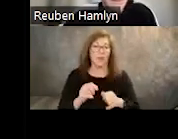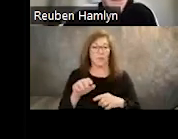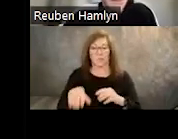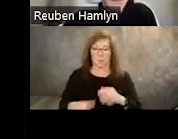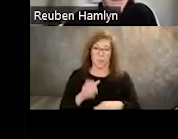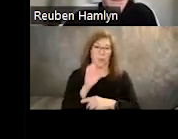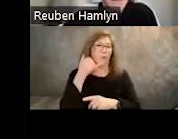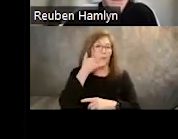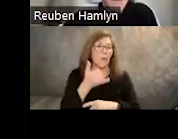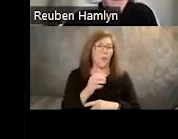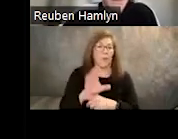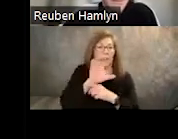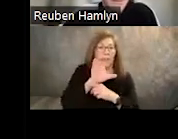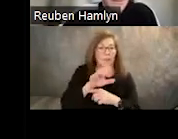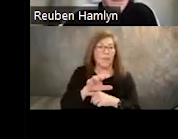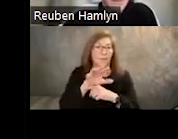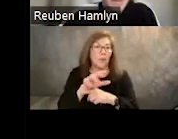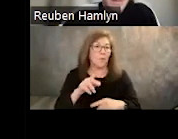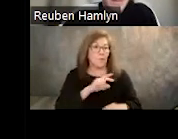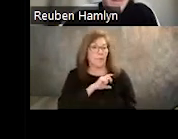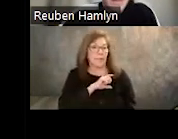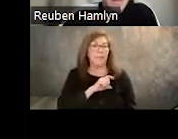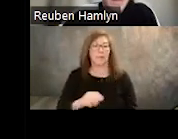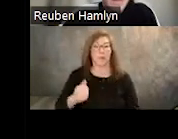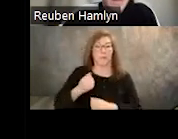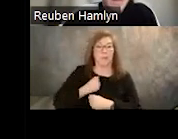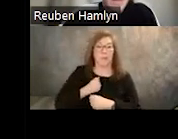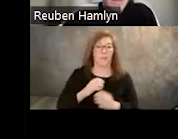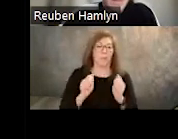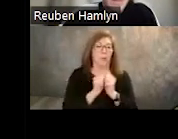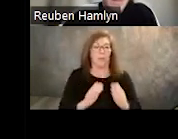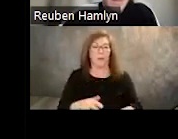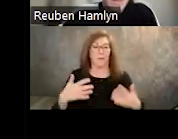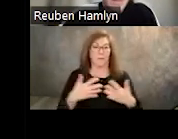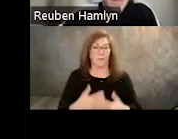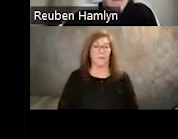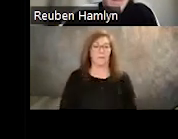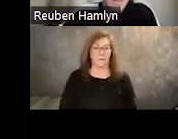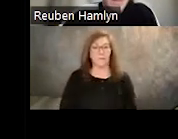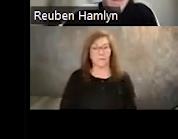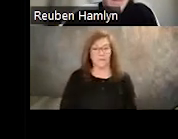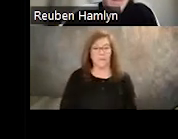phone and film the police or military without the fear.